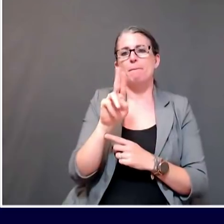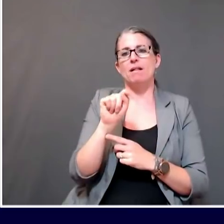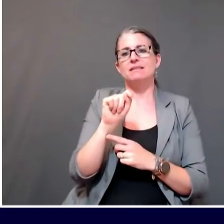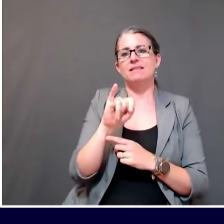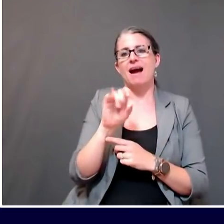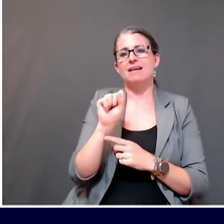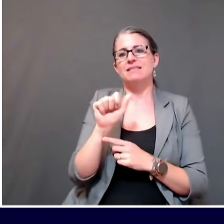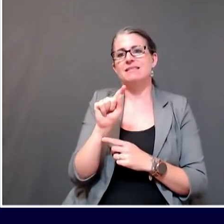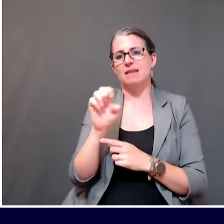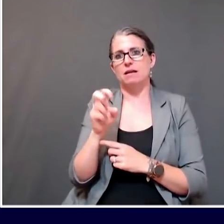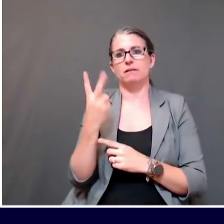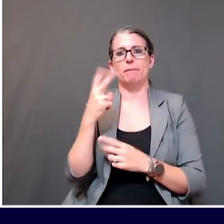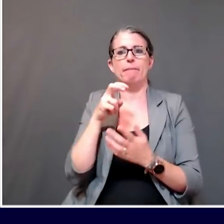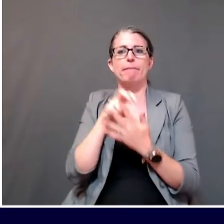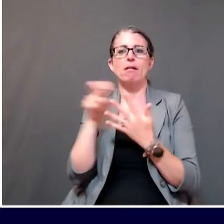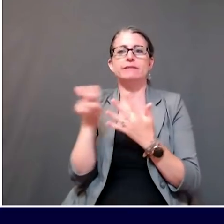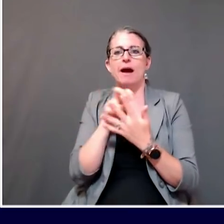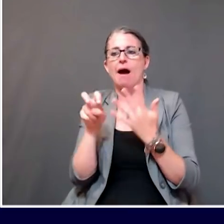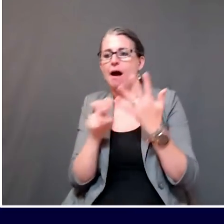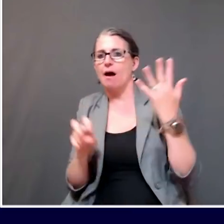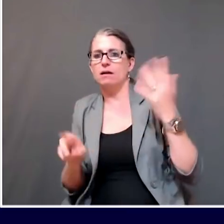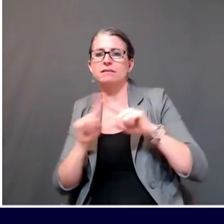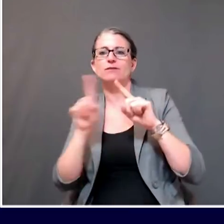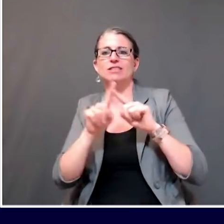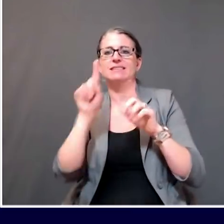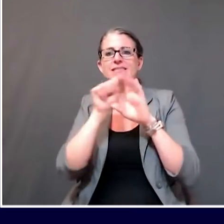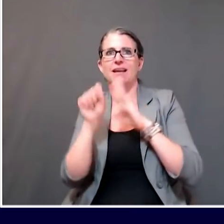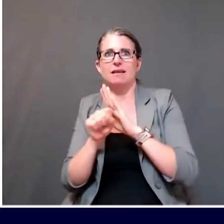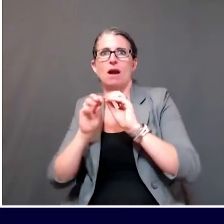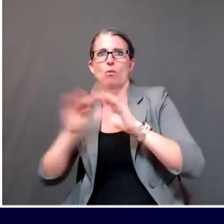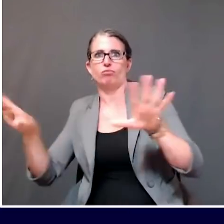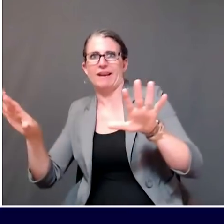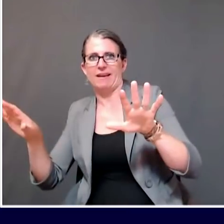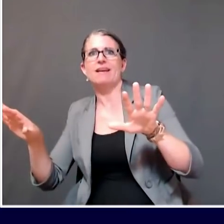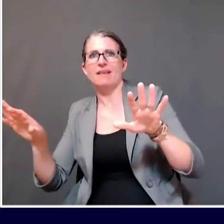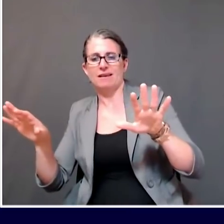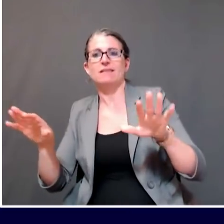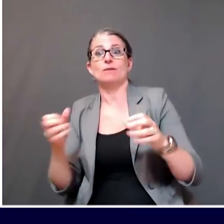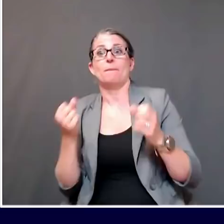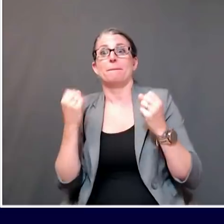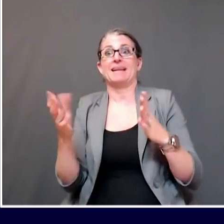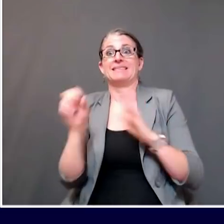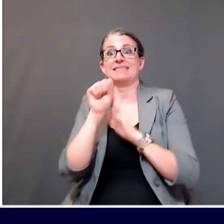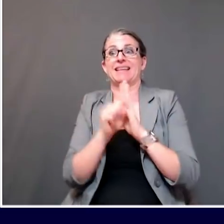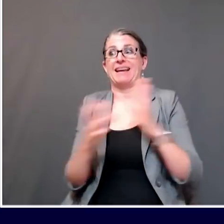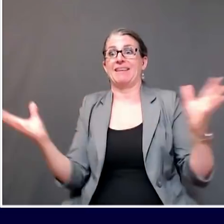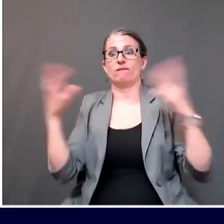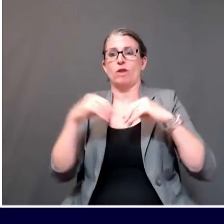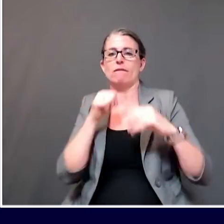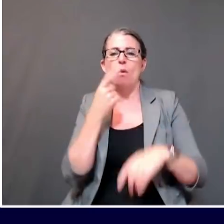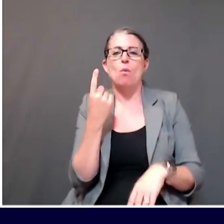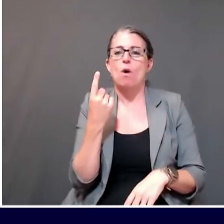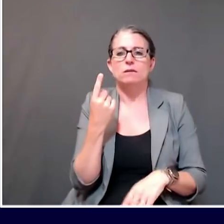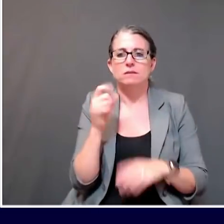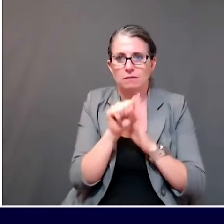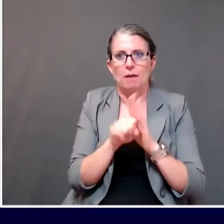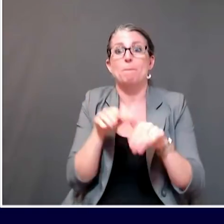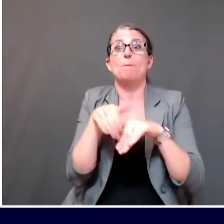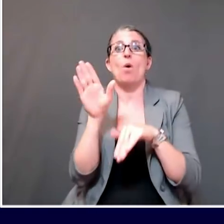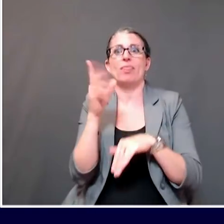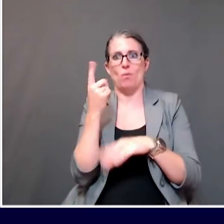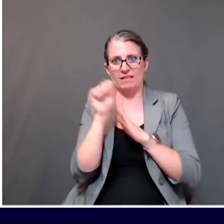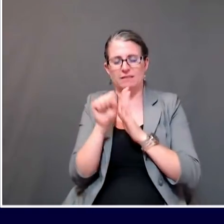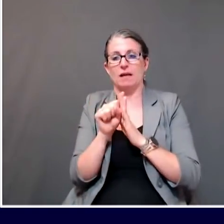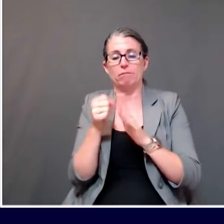Thank you. Mm-hmm. And then as a side note, even though the numbers there, the 120